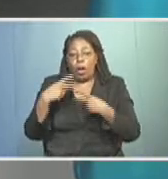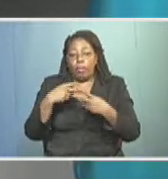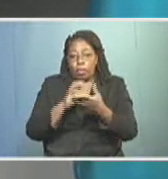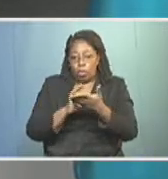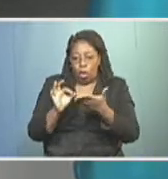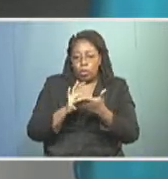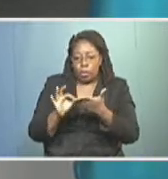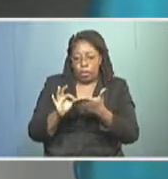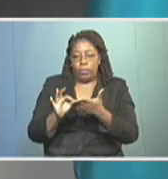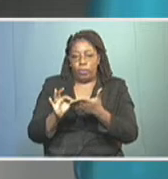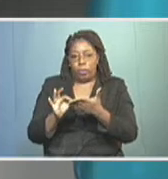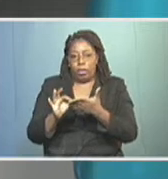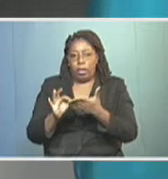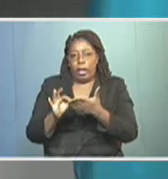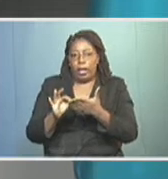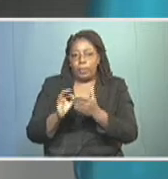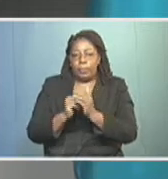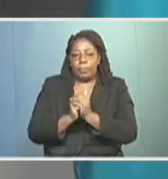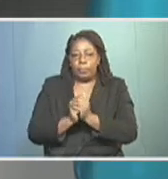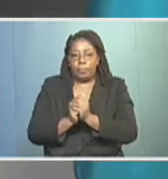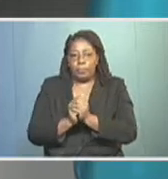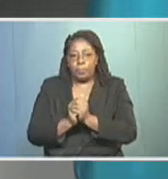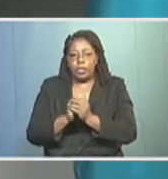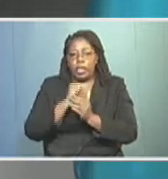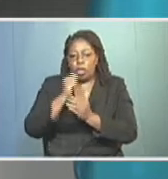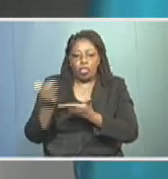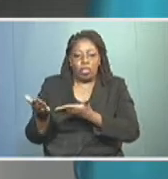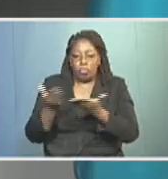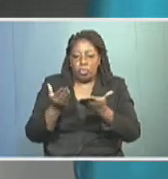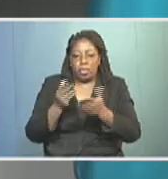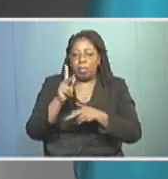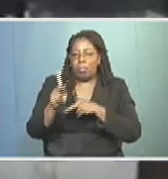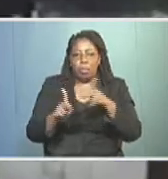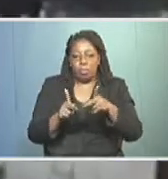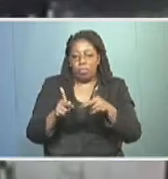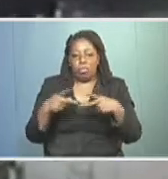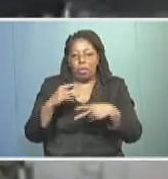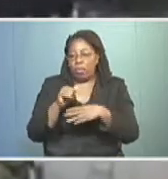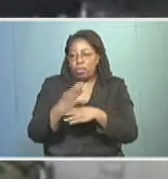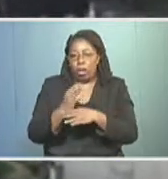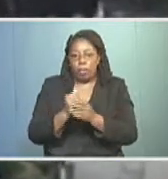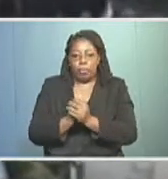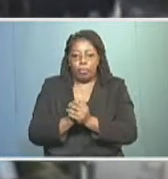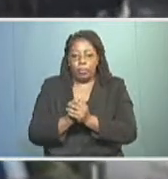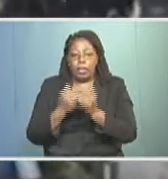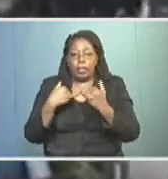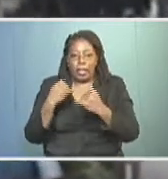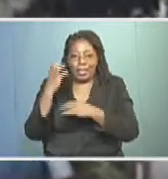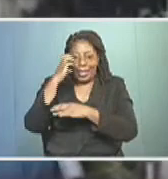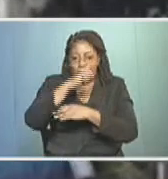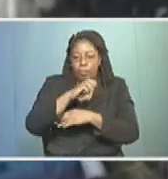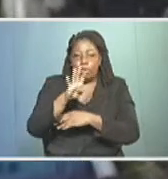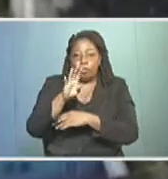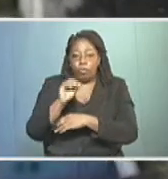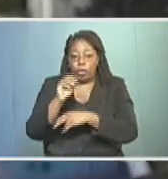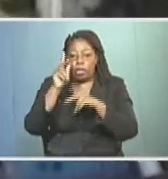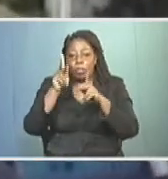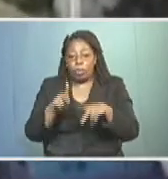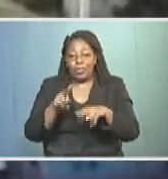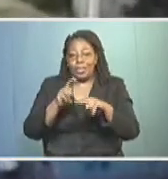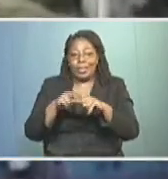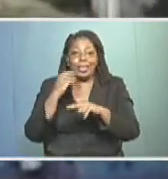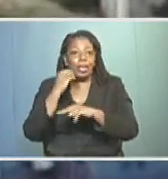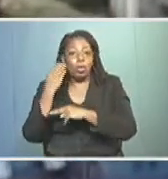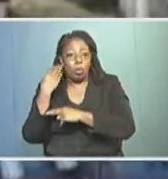gaps and building capacity where it's necessary, and not just bringing people on to have a job. In the case of the estimated 40 people sitting